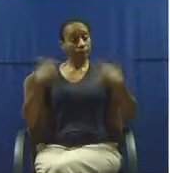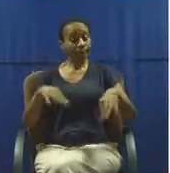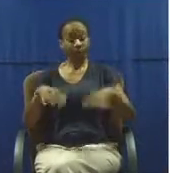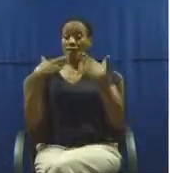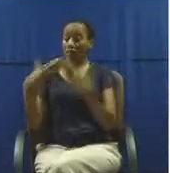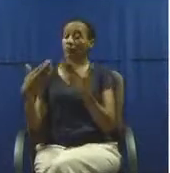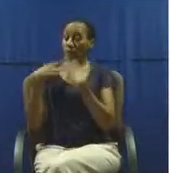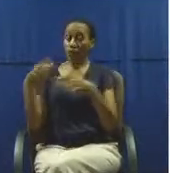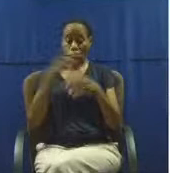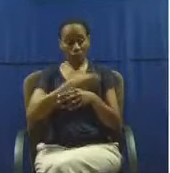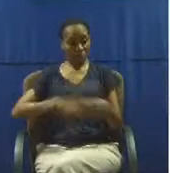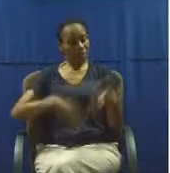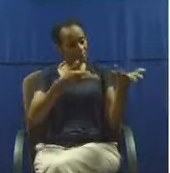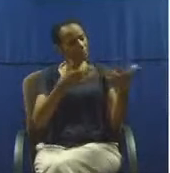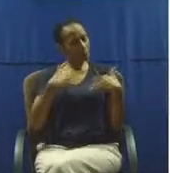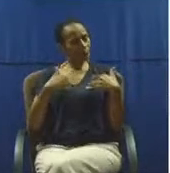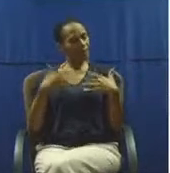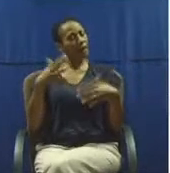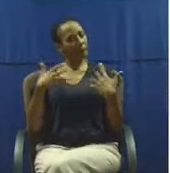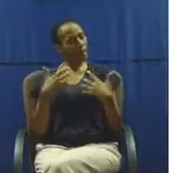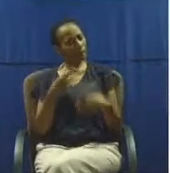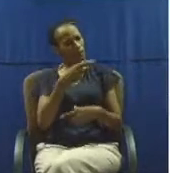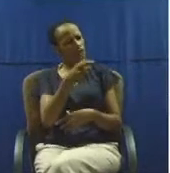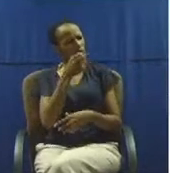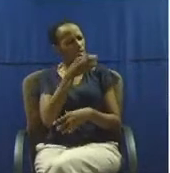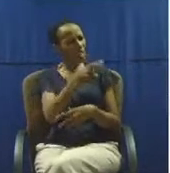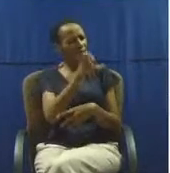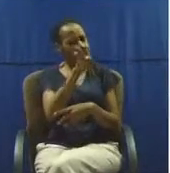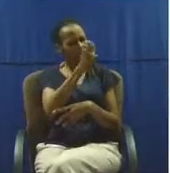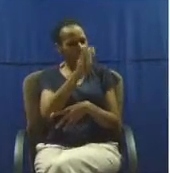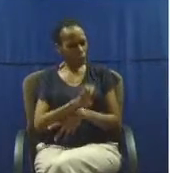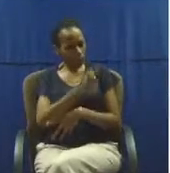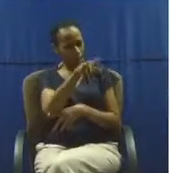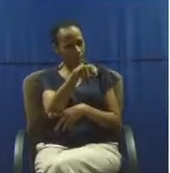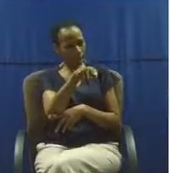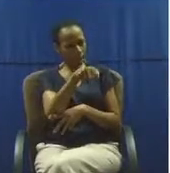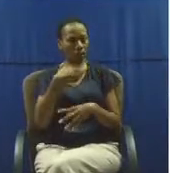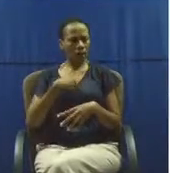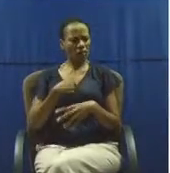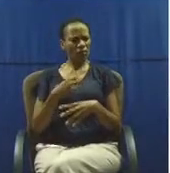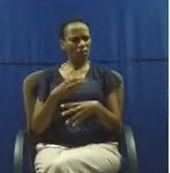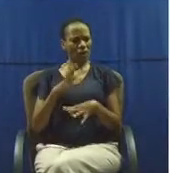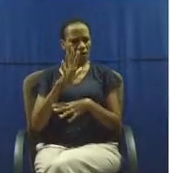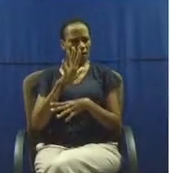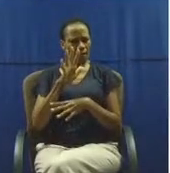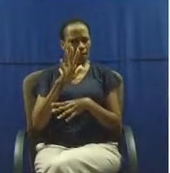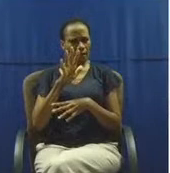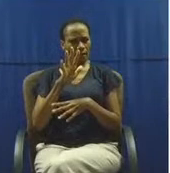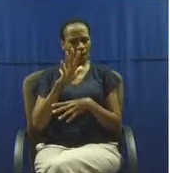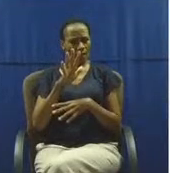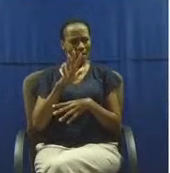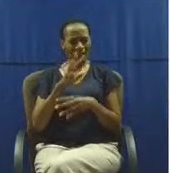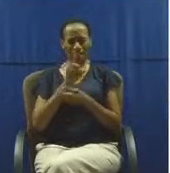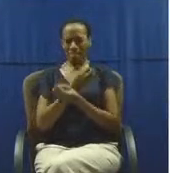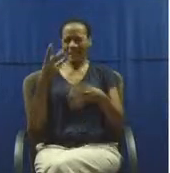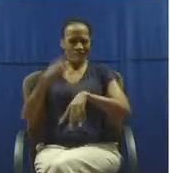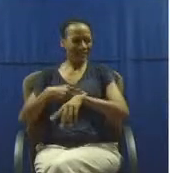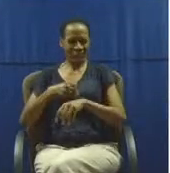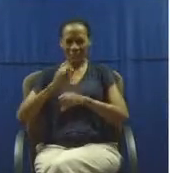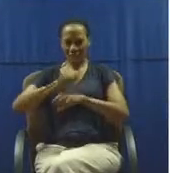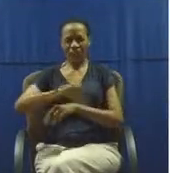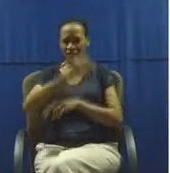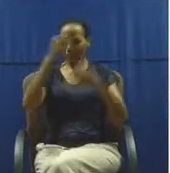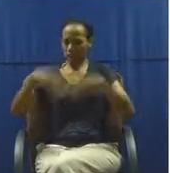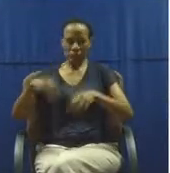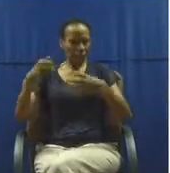Mr. President, I'm very glad that you mentioned Eskom, because we're now in our 15th year of load shedding in South Africa. Yes, sir.